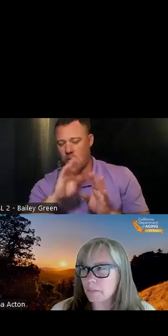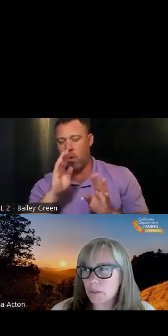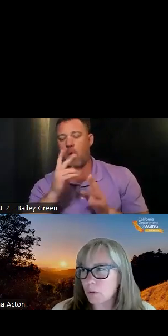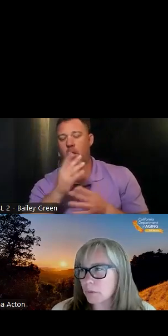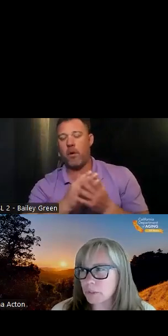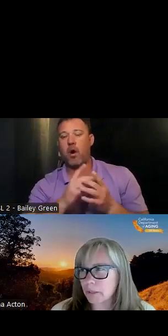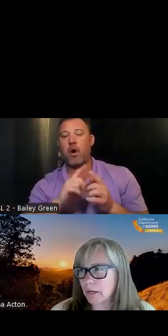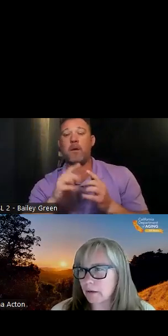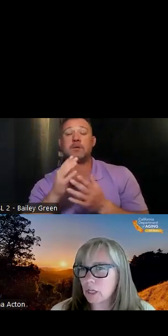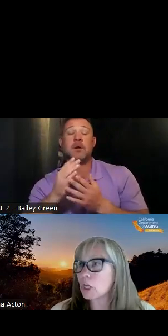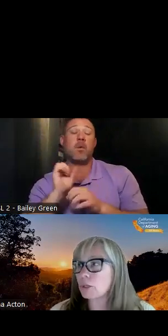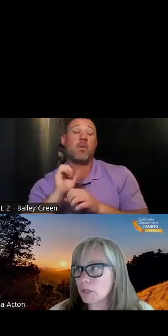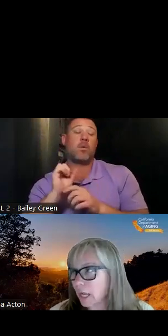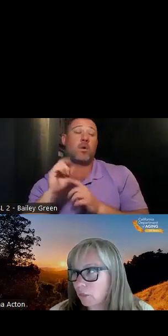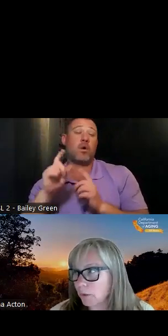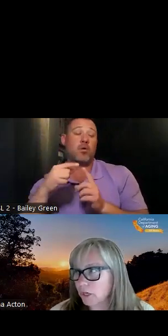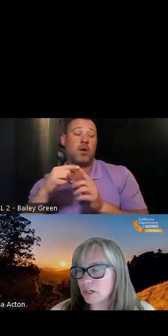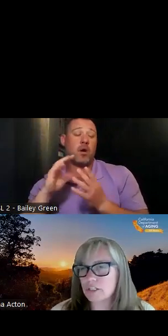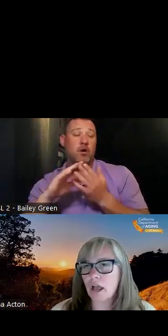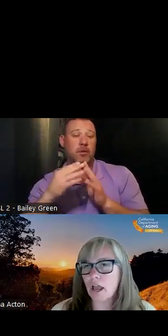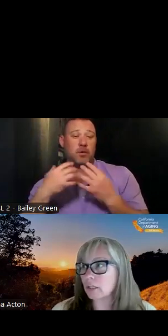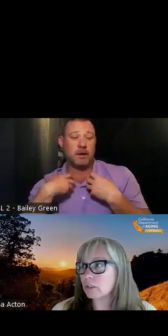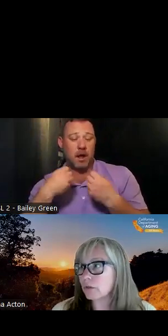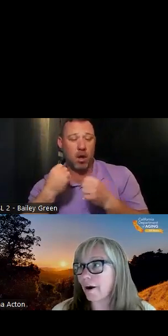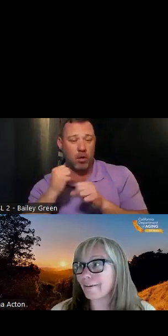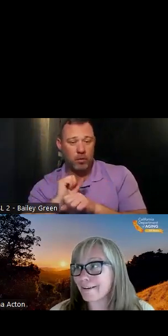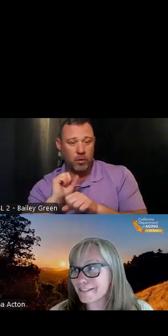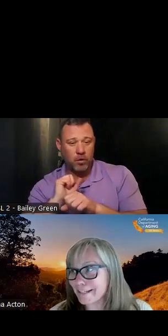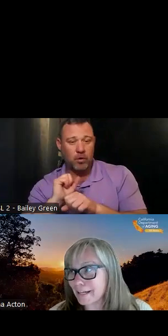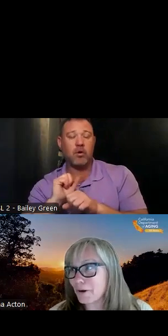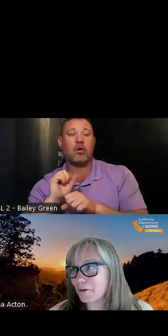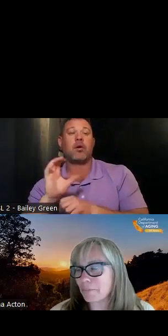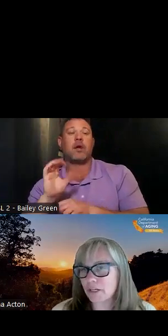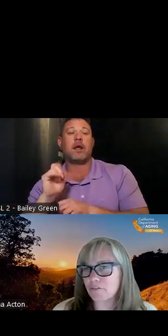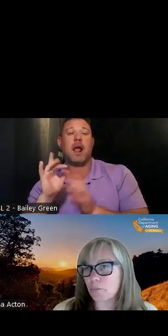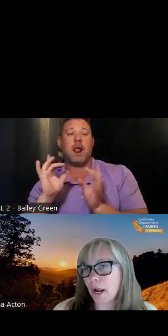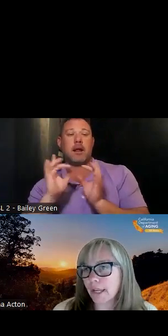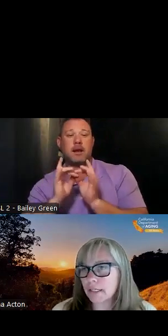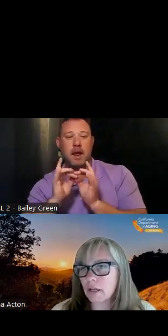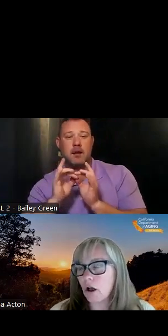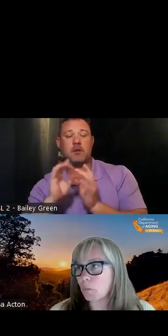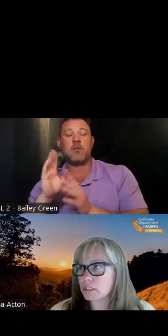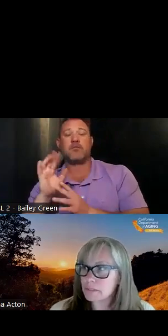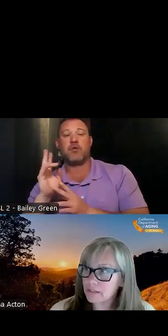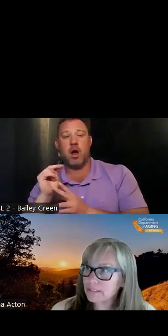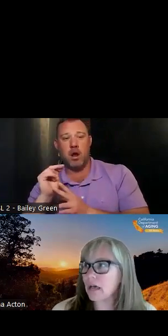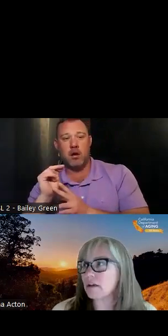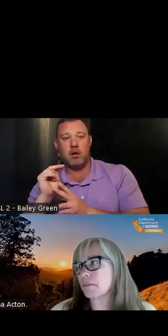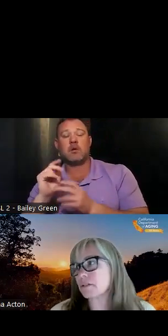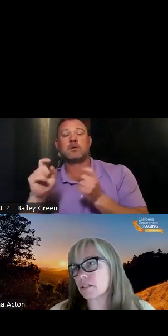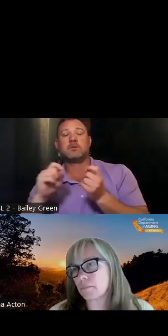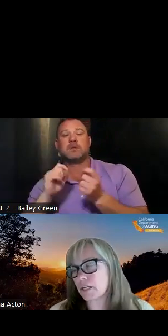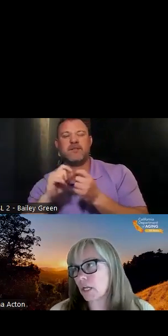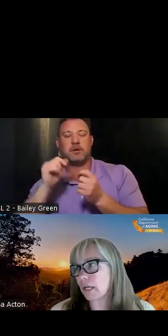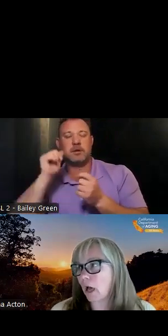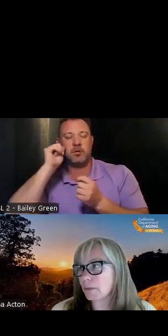about some of the work we're doing around community health workers, including our CALS Connect program. You'll hear from Brian on work specific to